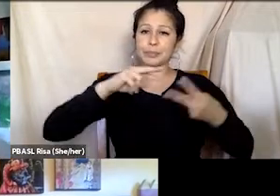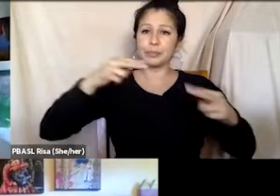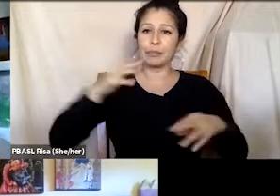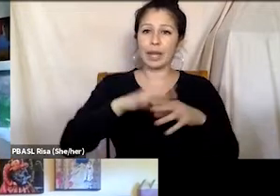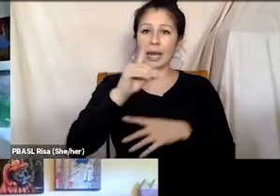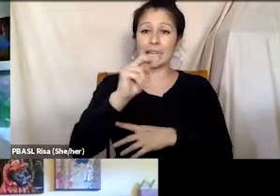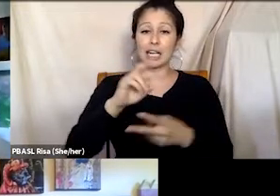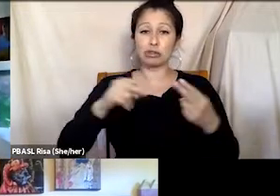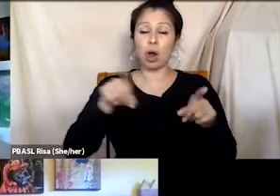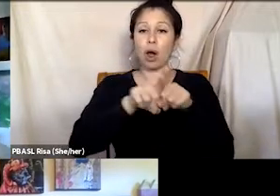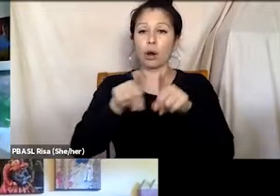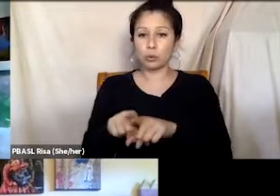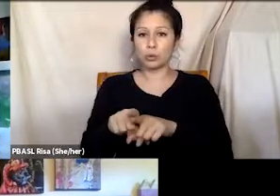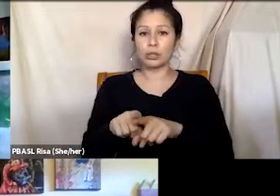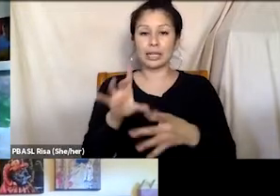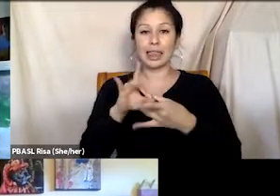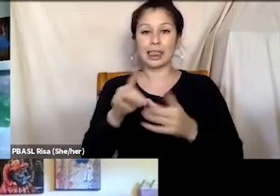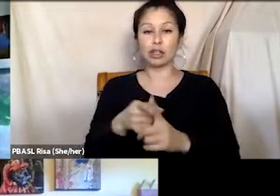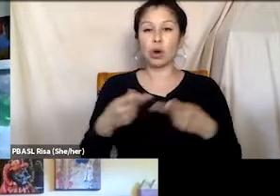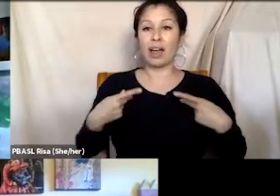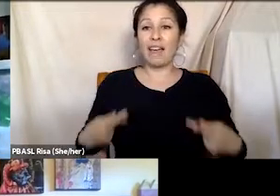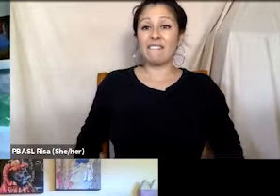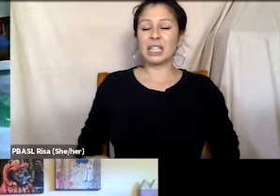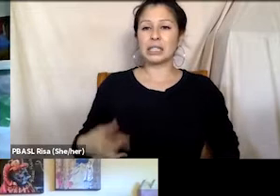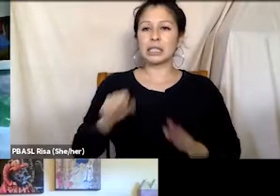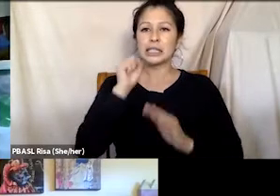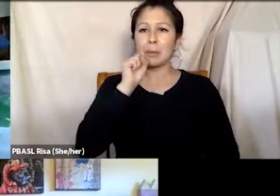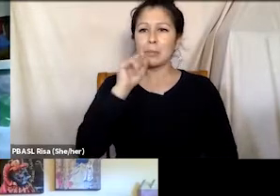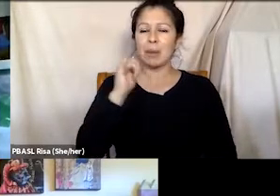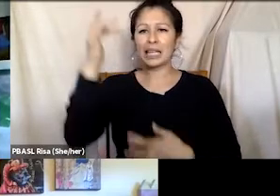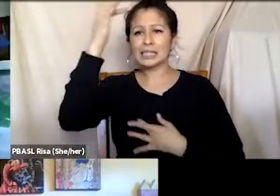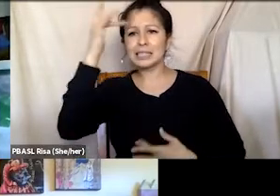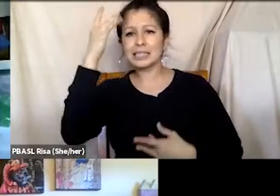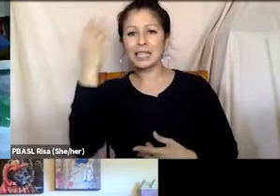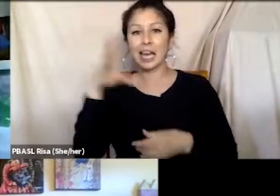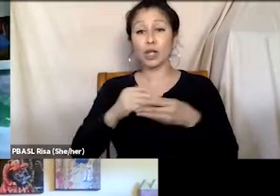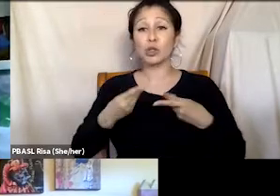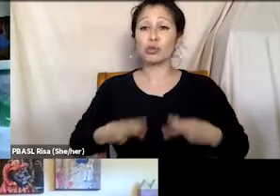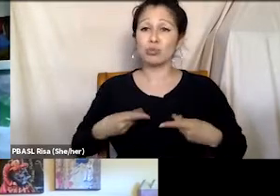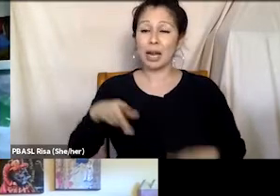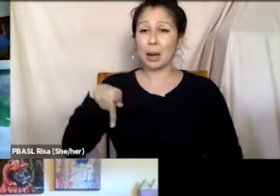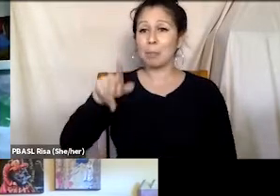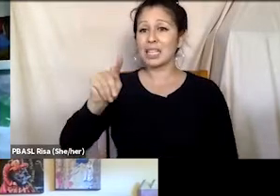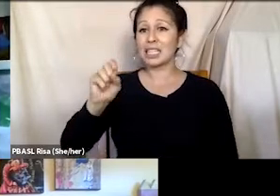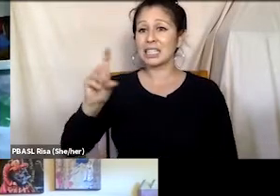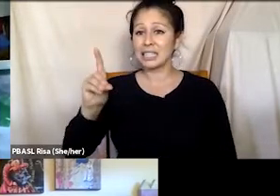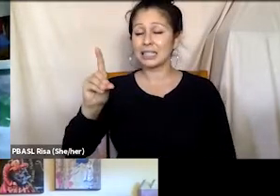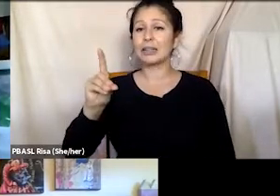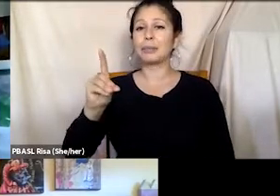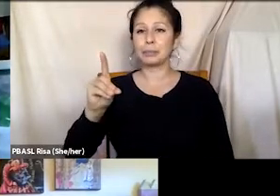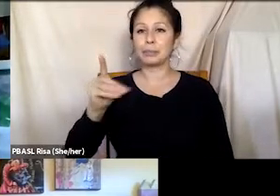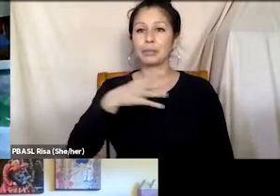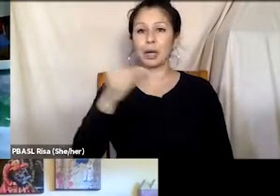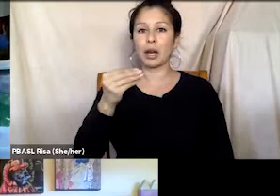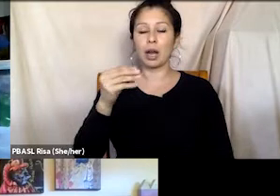DNA strand also is linked to physical symptoms such as diseases, and including depression, PTSD,